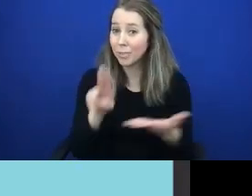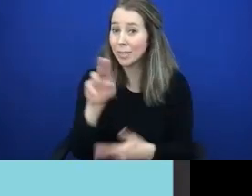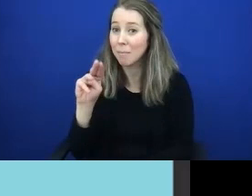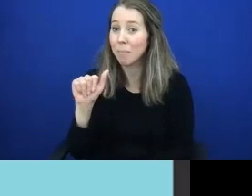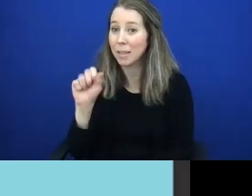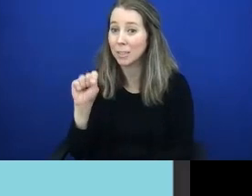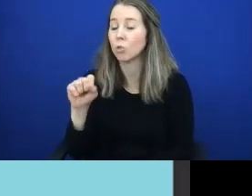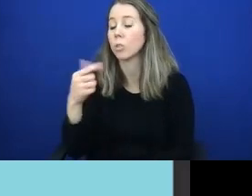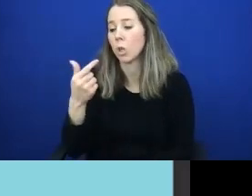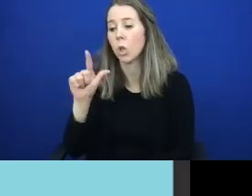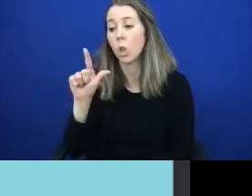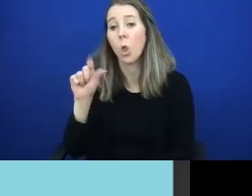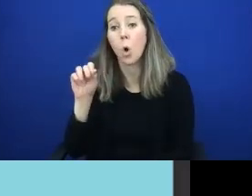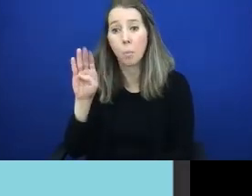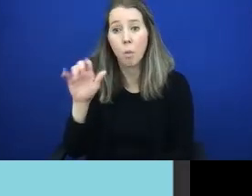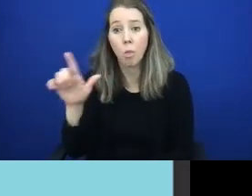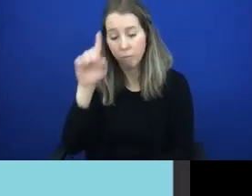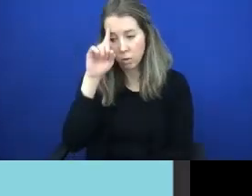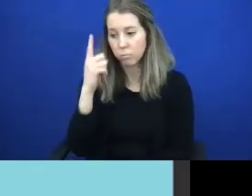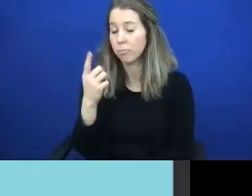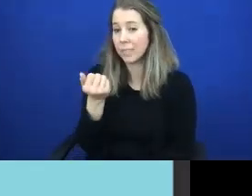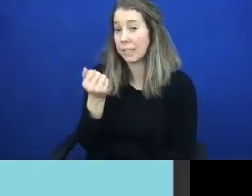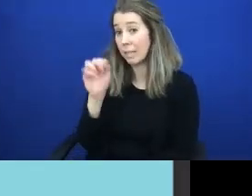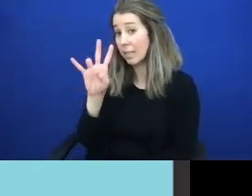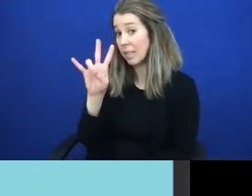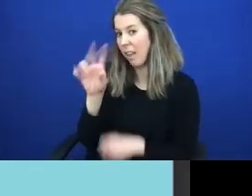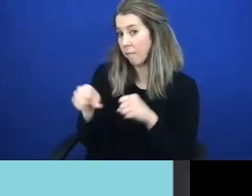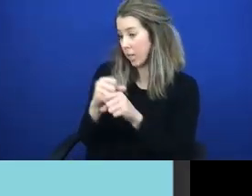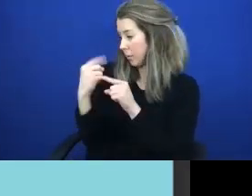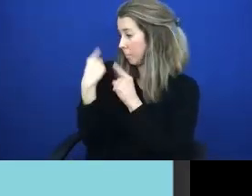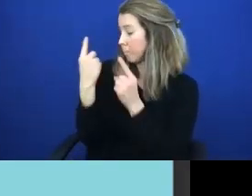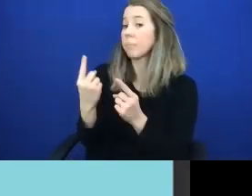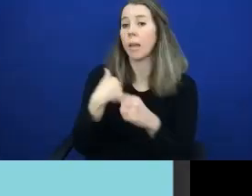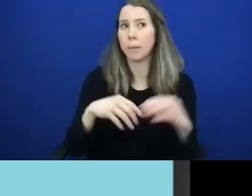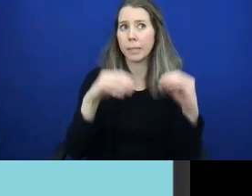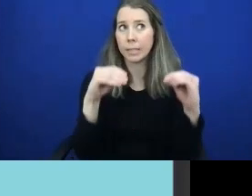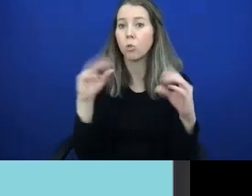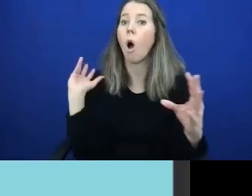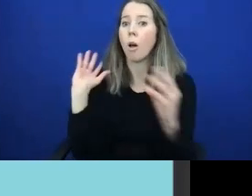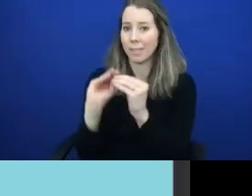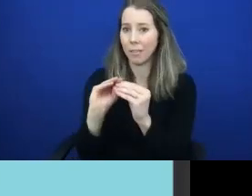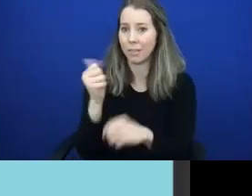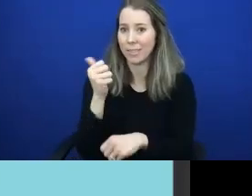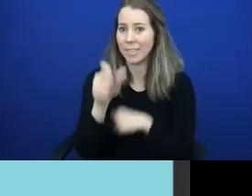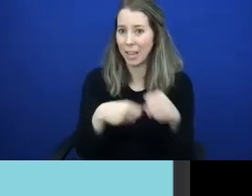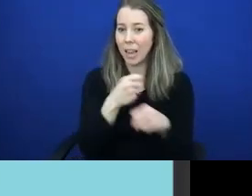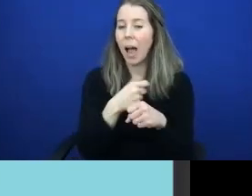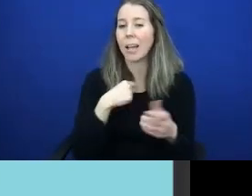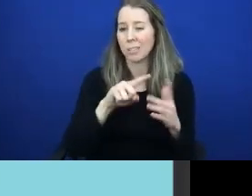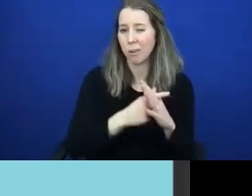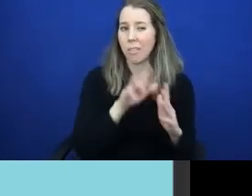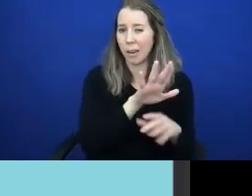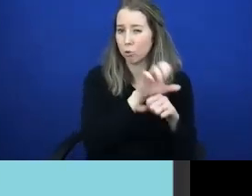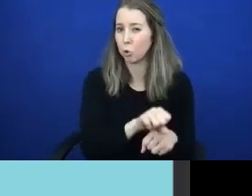Massachusetts Global for the past 7 years. I've been teaching there 10 years total. I started in the traditional